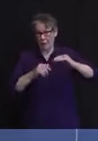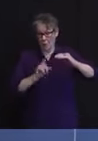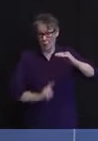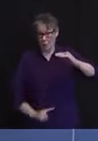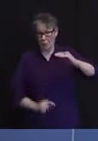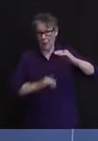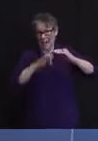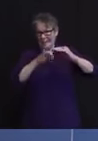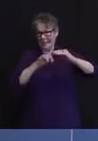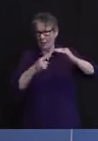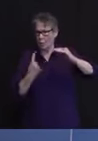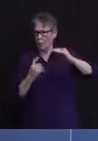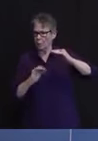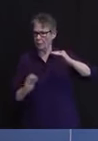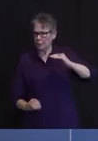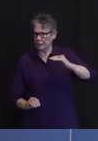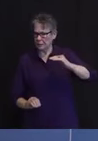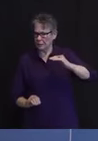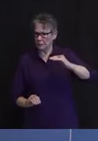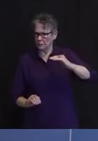16.7% 50 to 64,